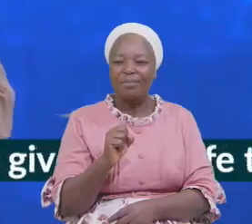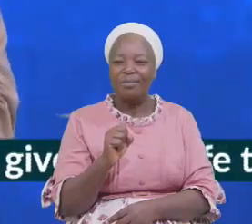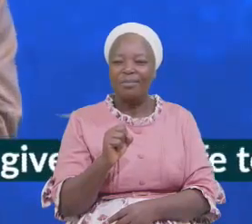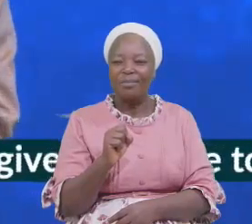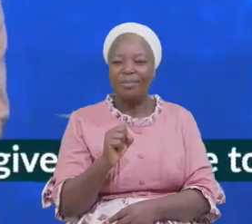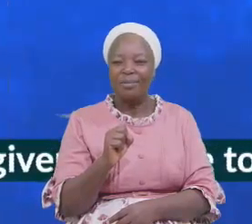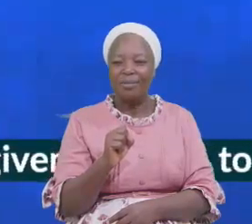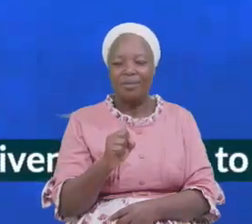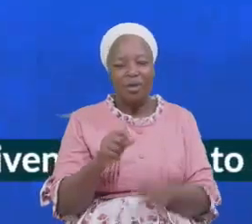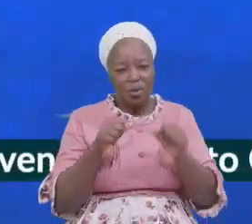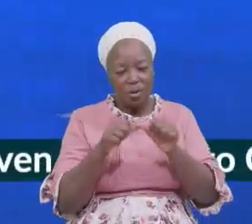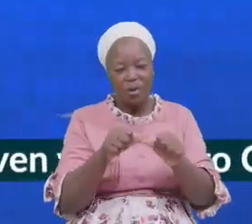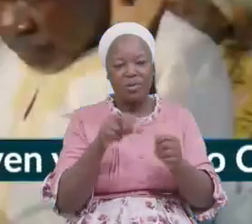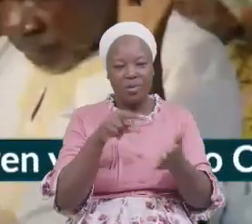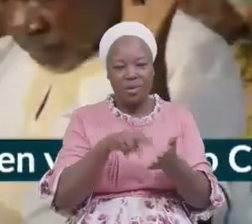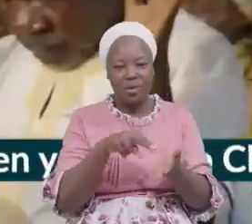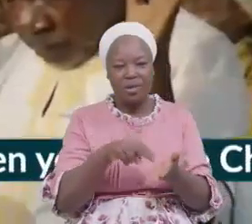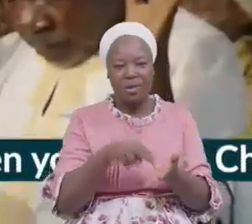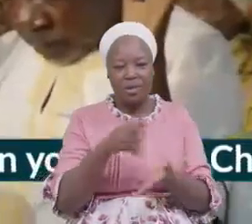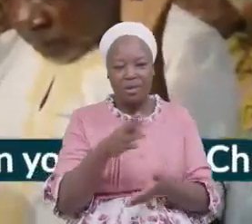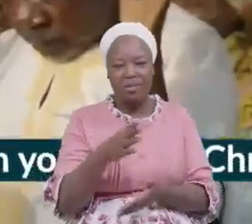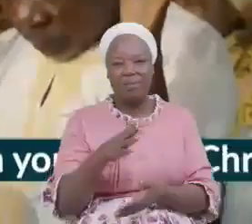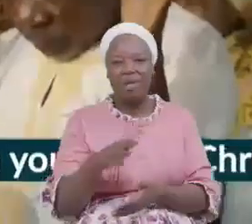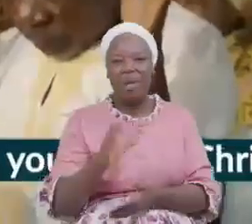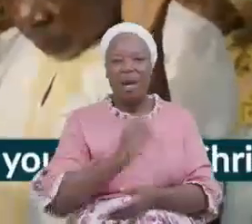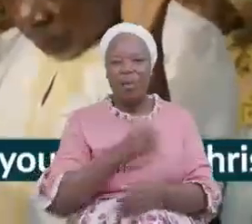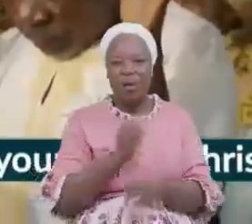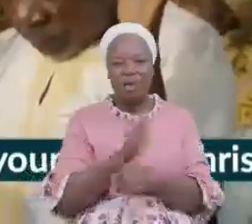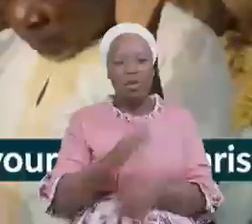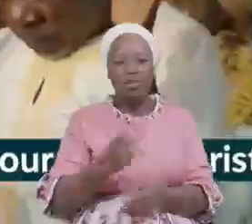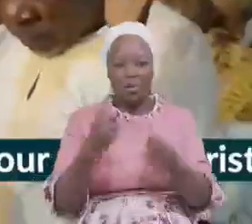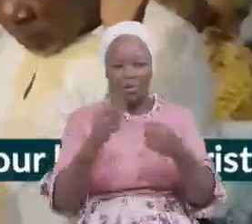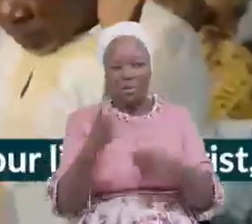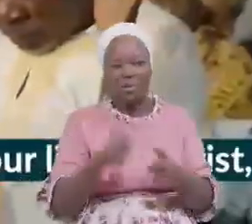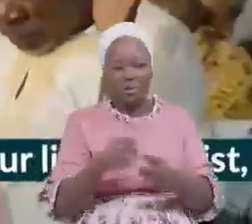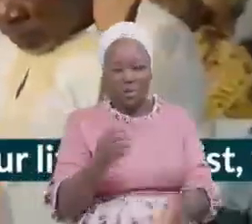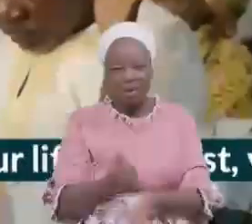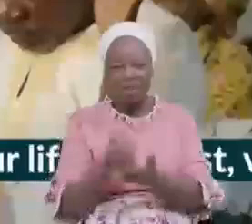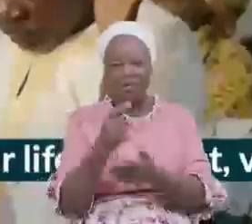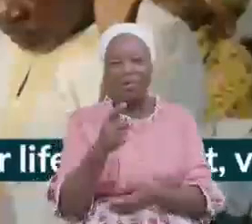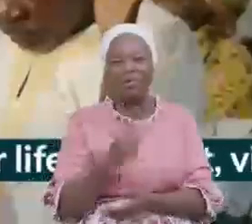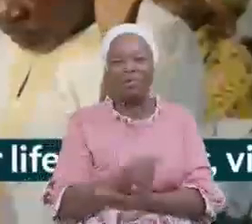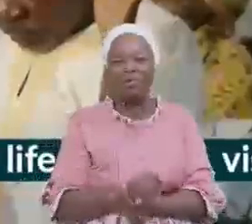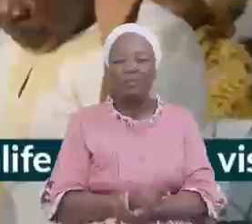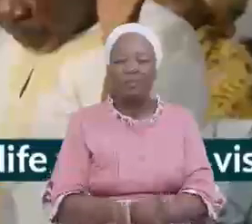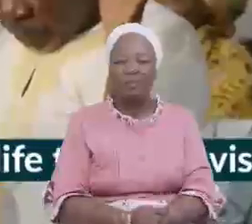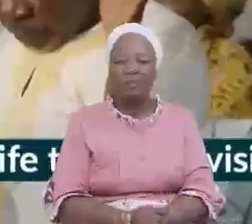Keep on standing and our counselors will come there to attend to you.